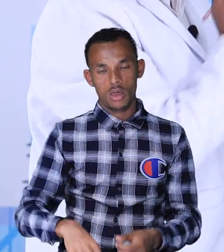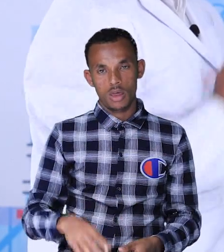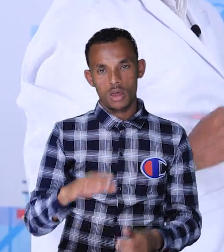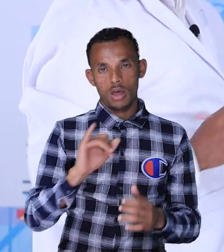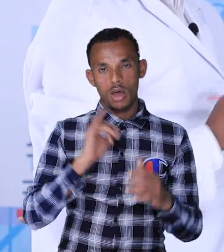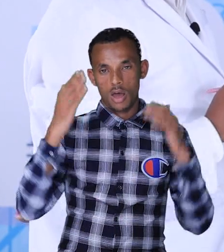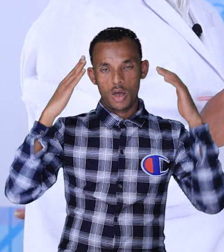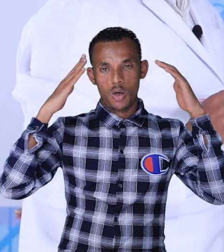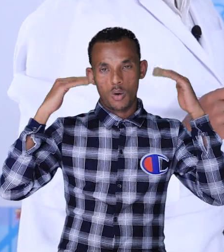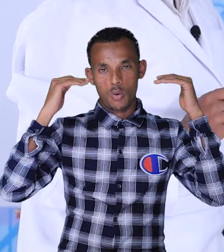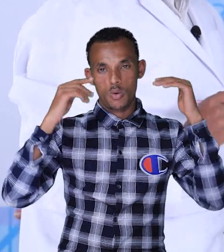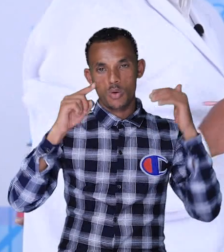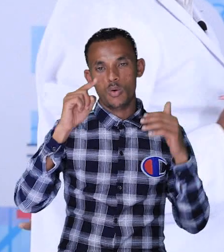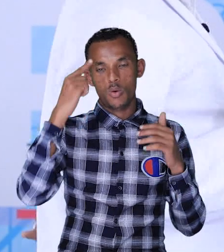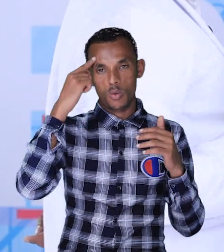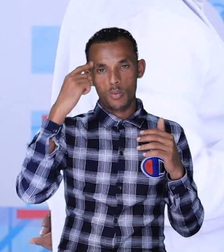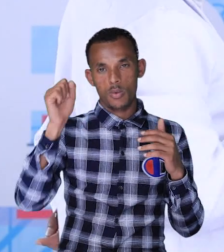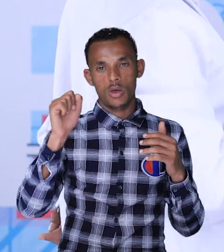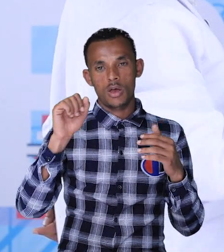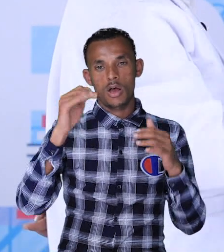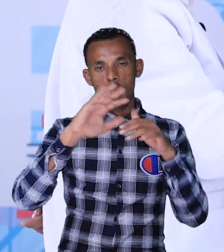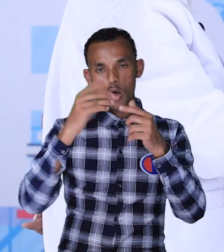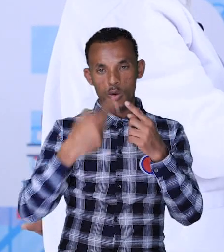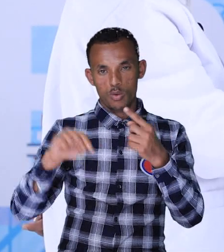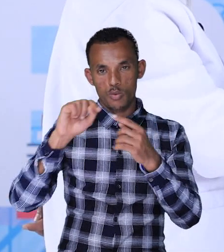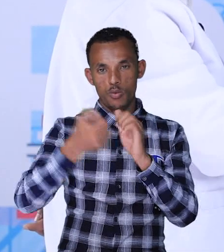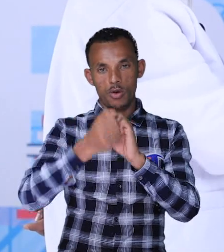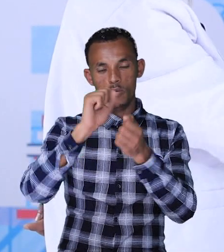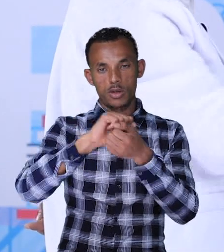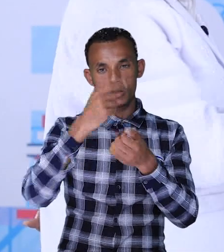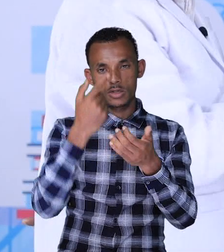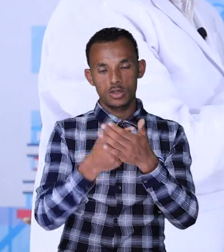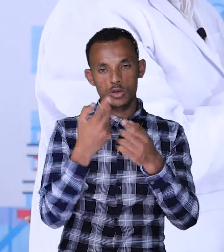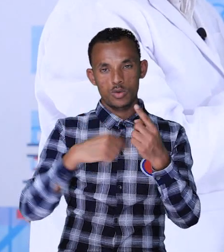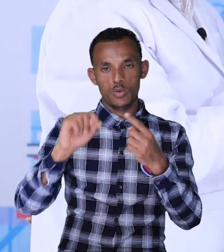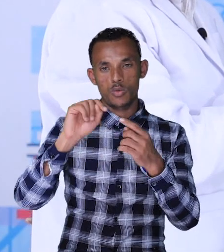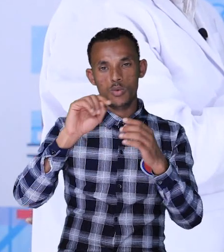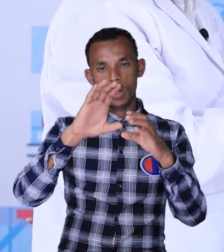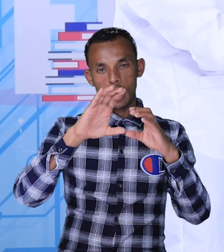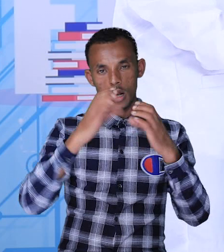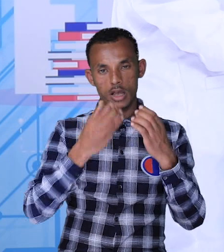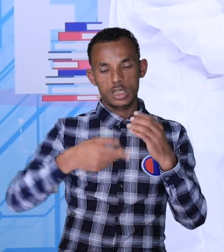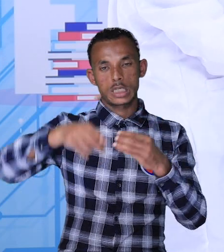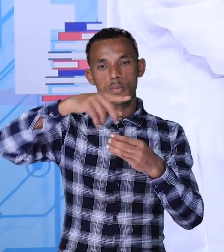I hope you remember how to convert this into class boundaries.